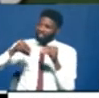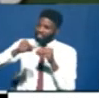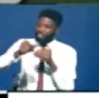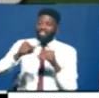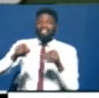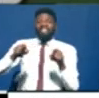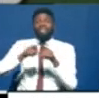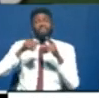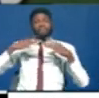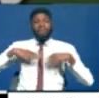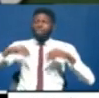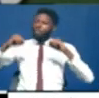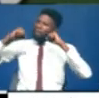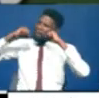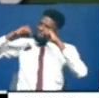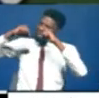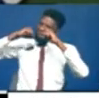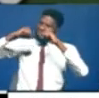that